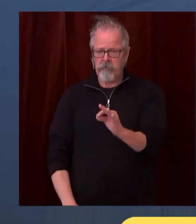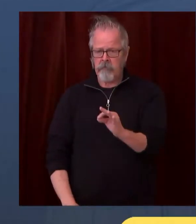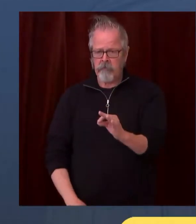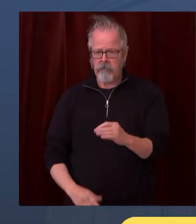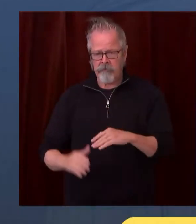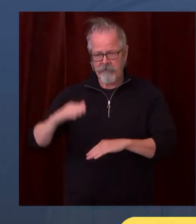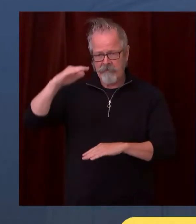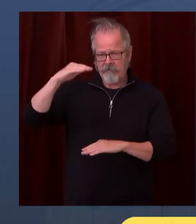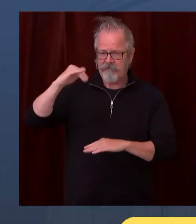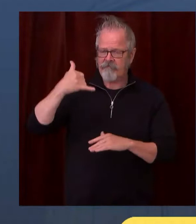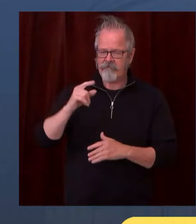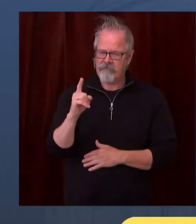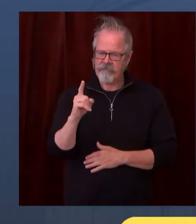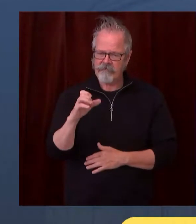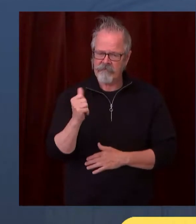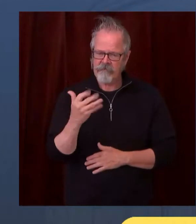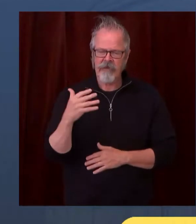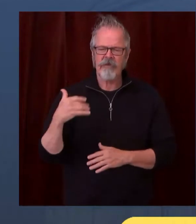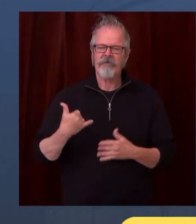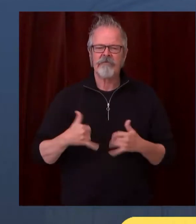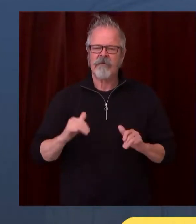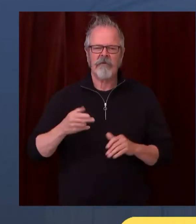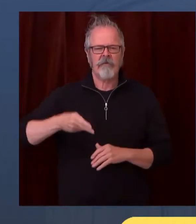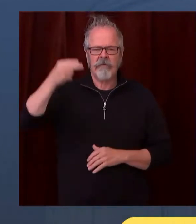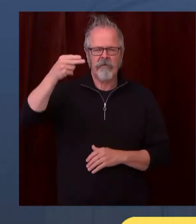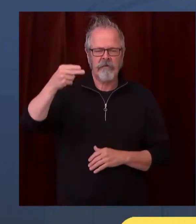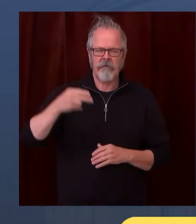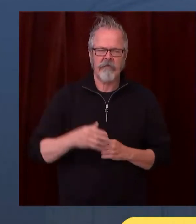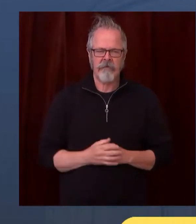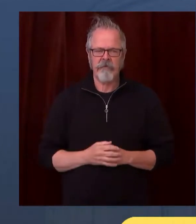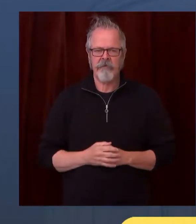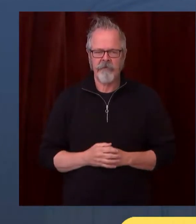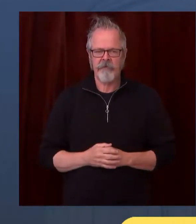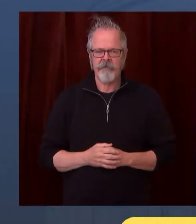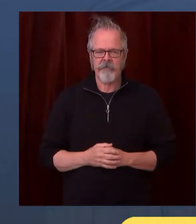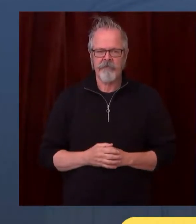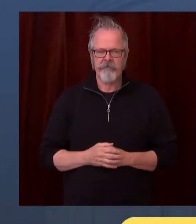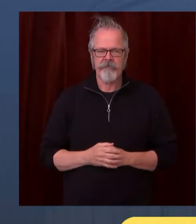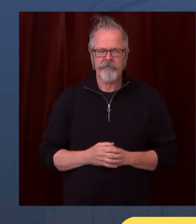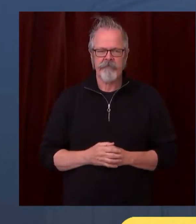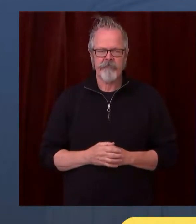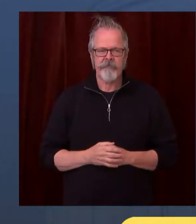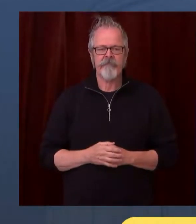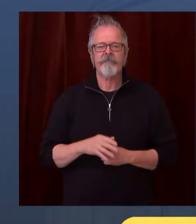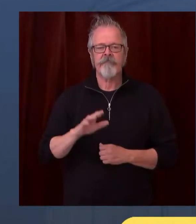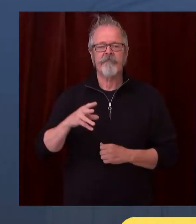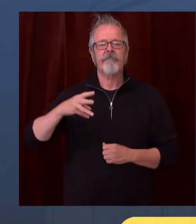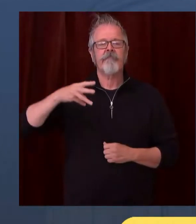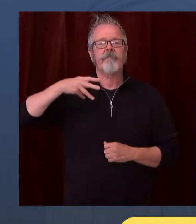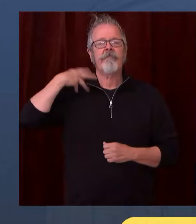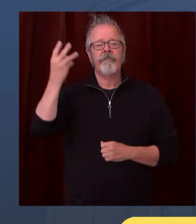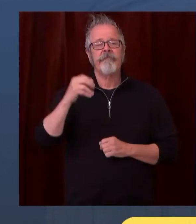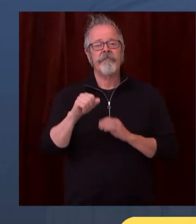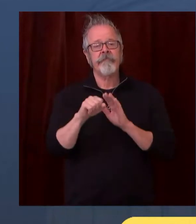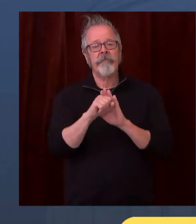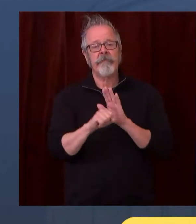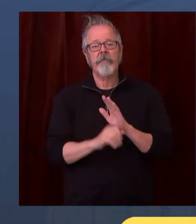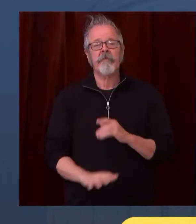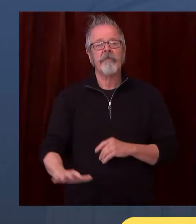high there for some period of time. But there is some good news in central Washington, particularly in Yakima